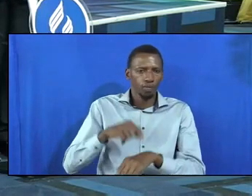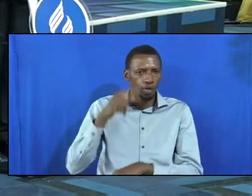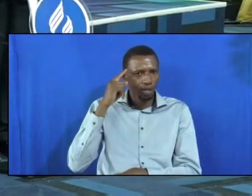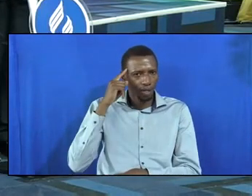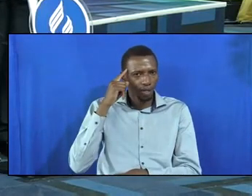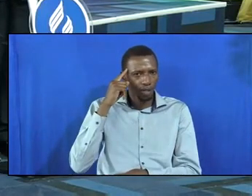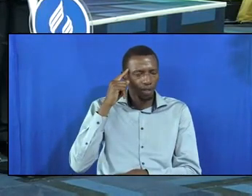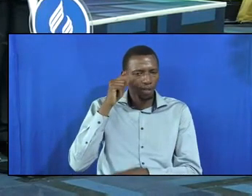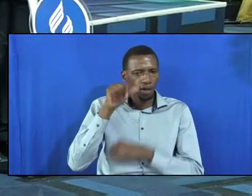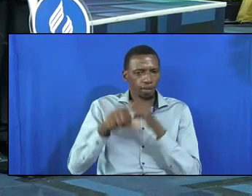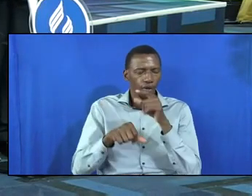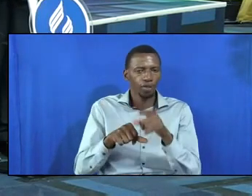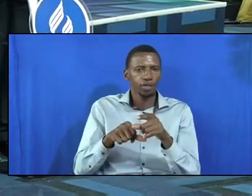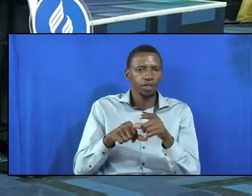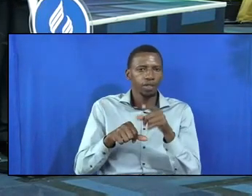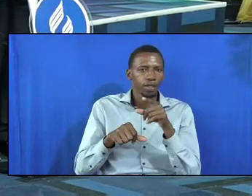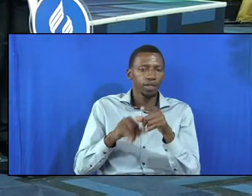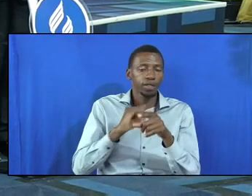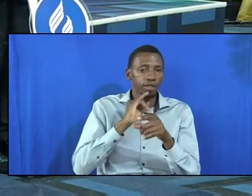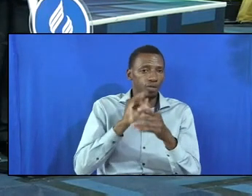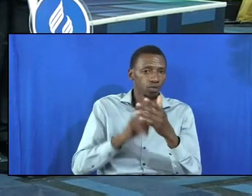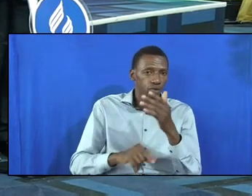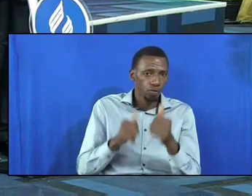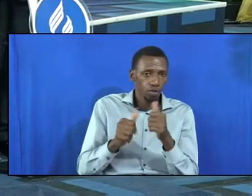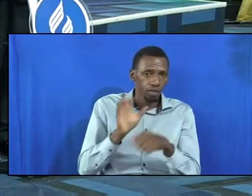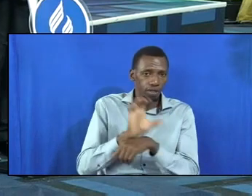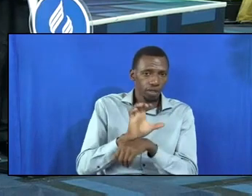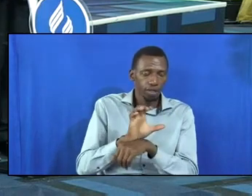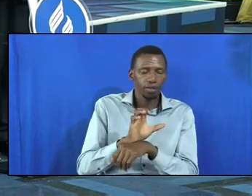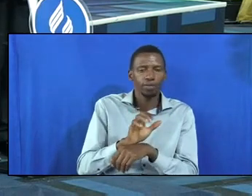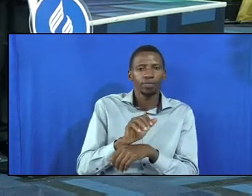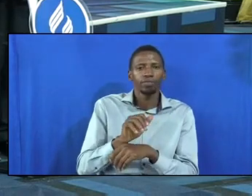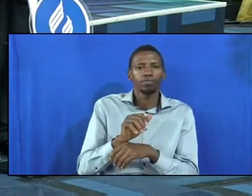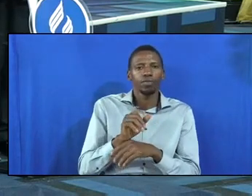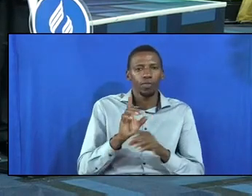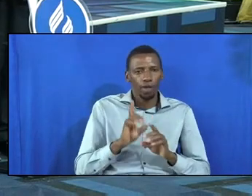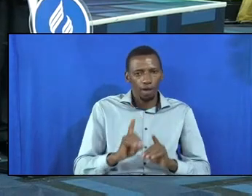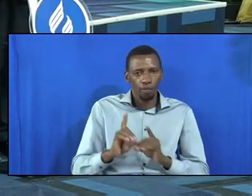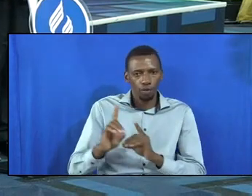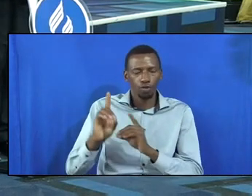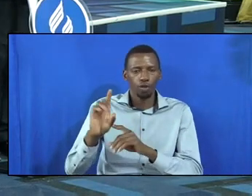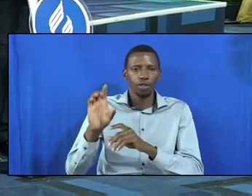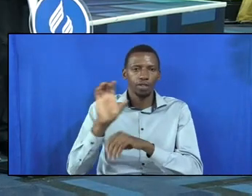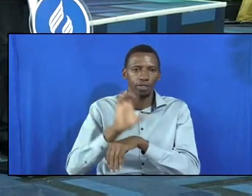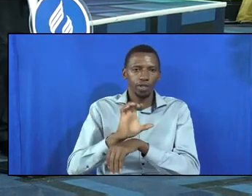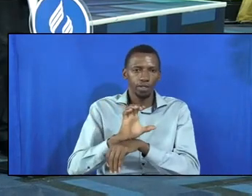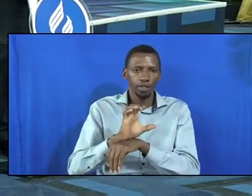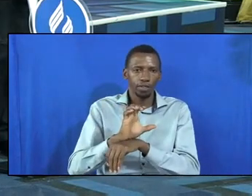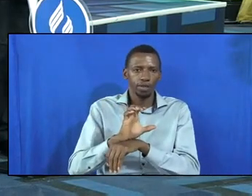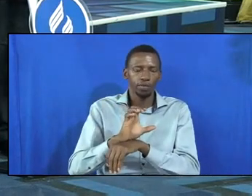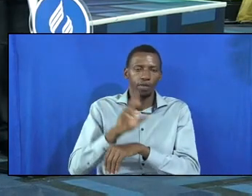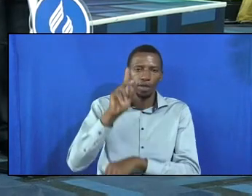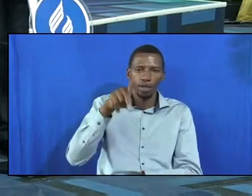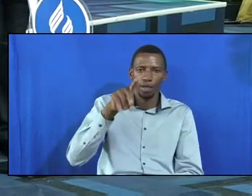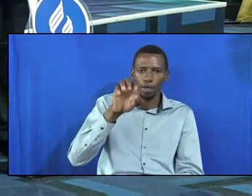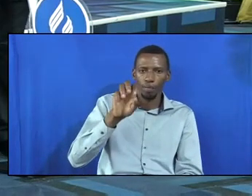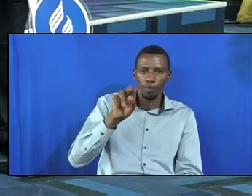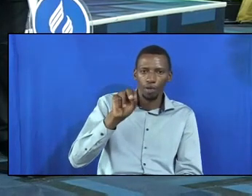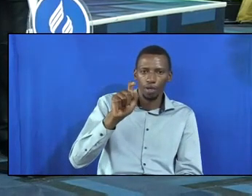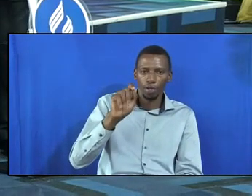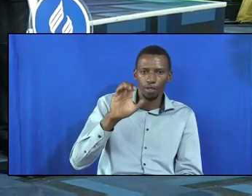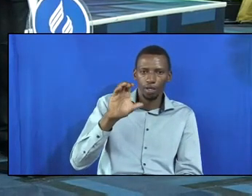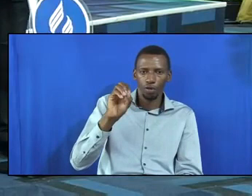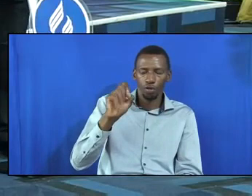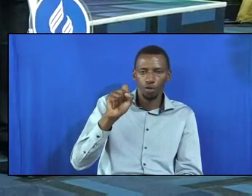this was the Pentecostal church or the apostolic church, and this is a period when